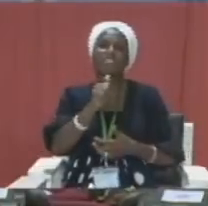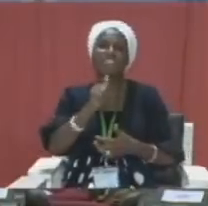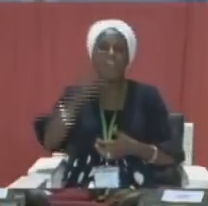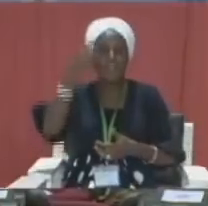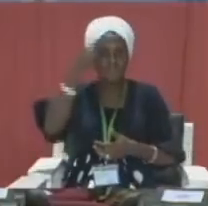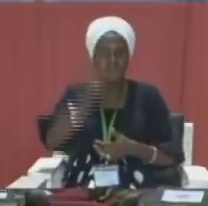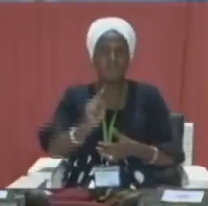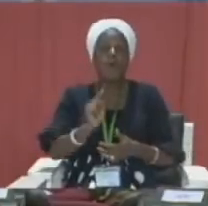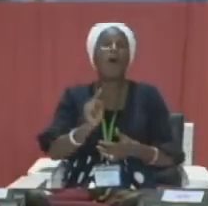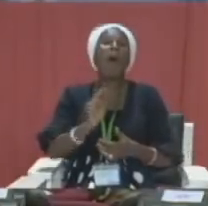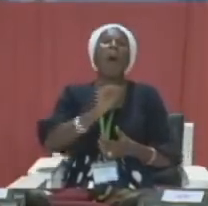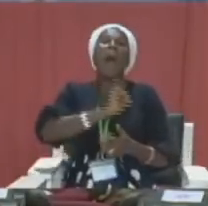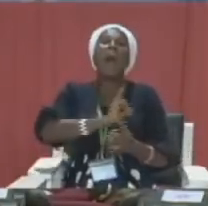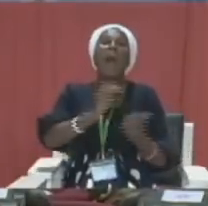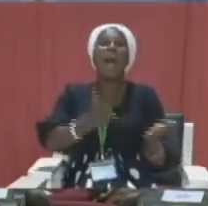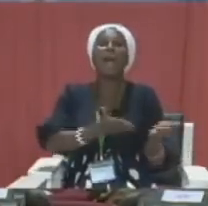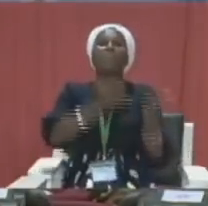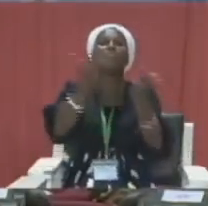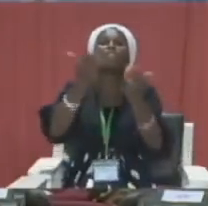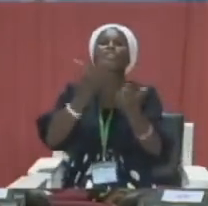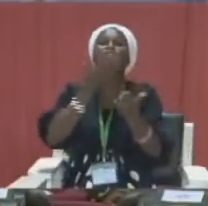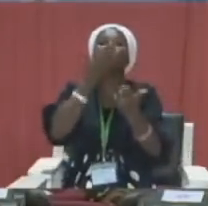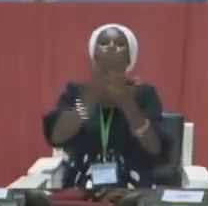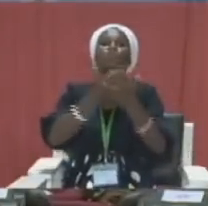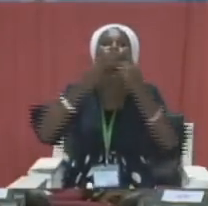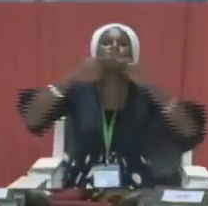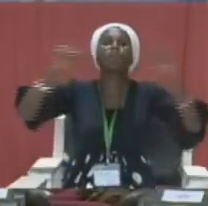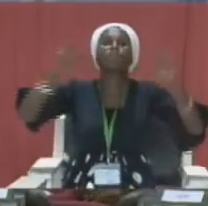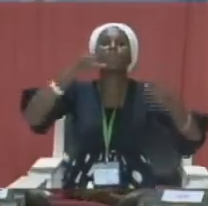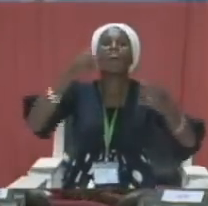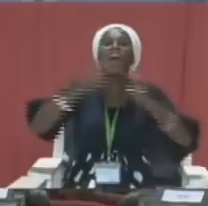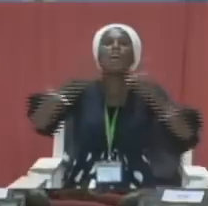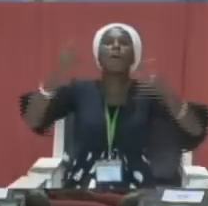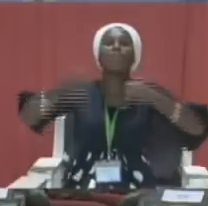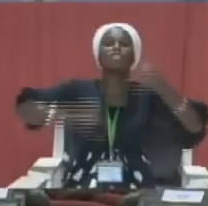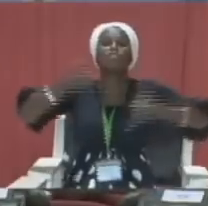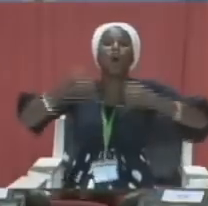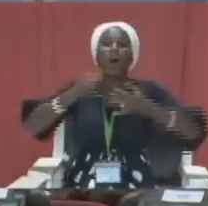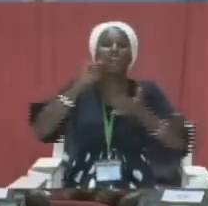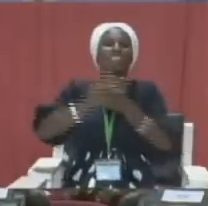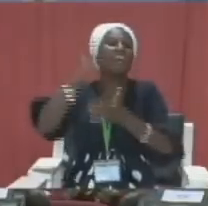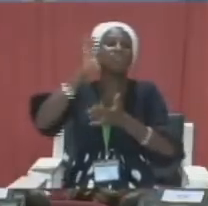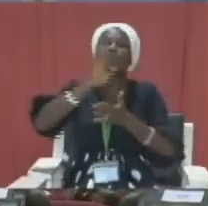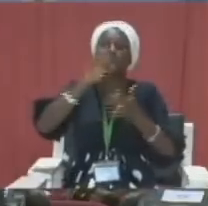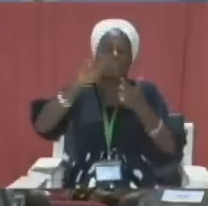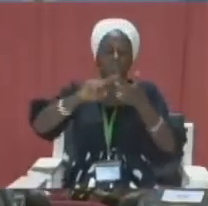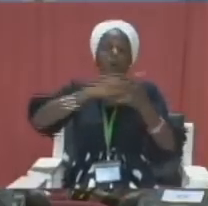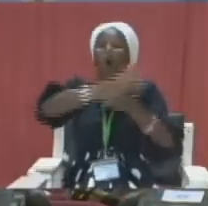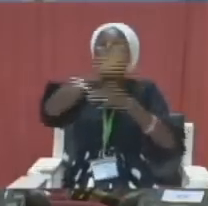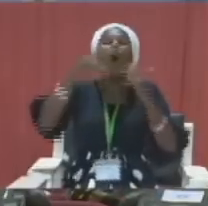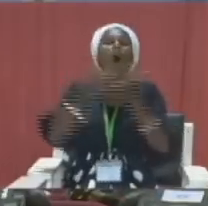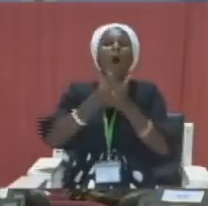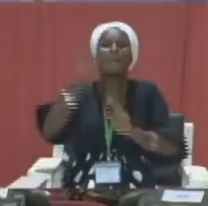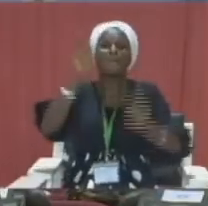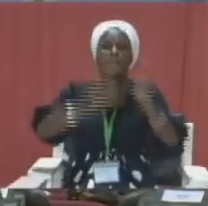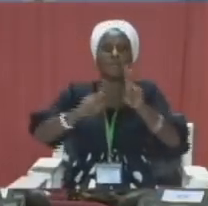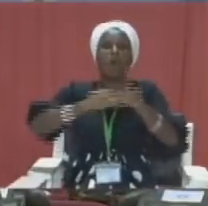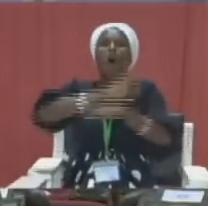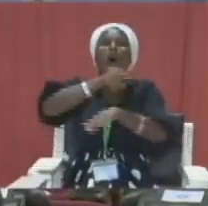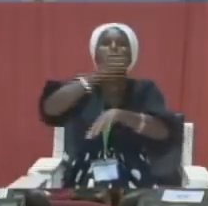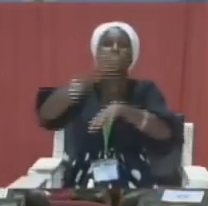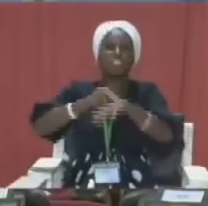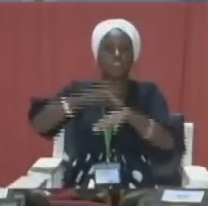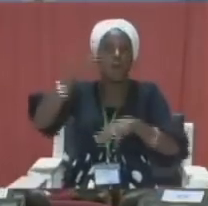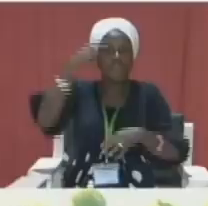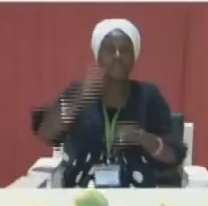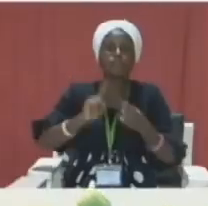bring you good tidings of great joy, which shall be to all people, to all nations. For unto you